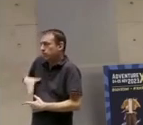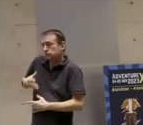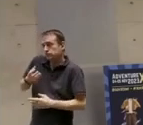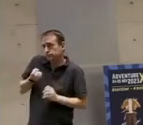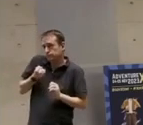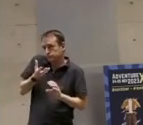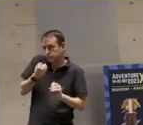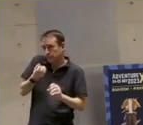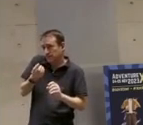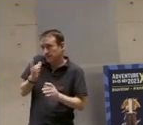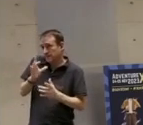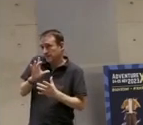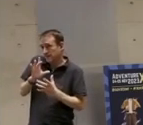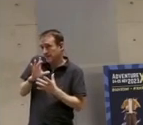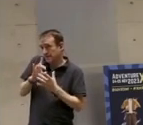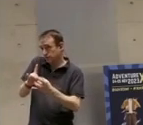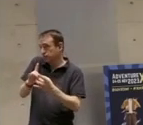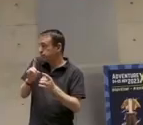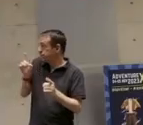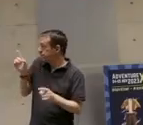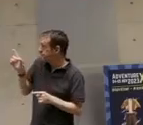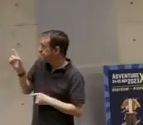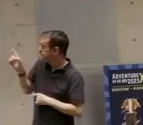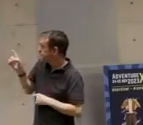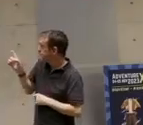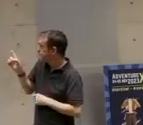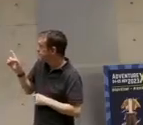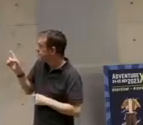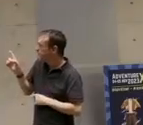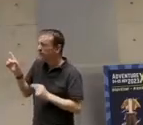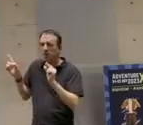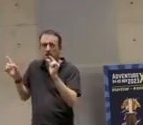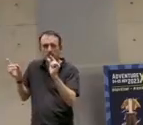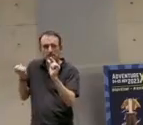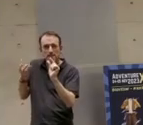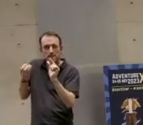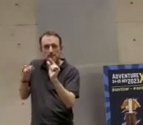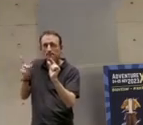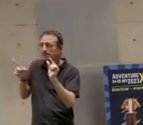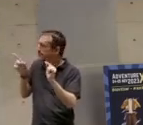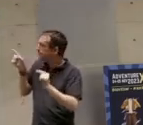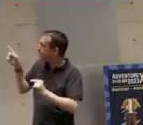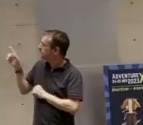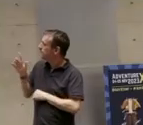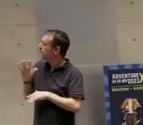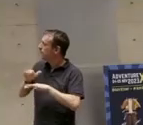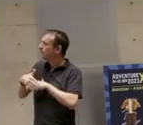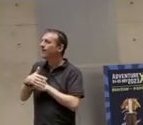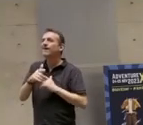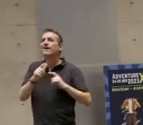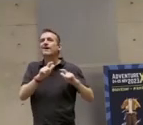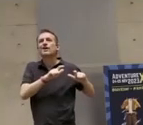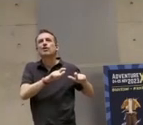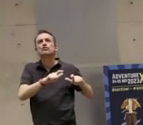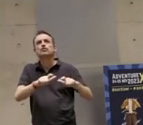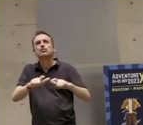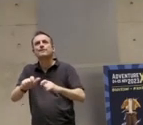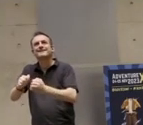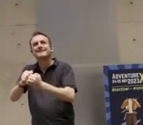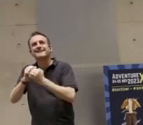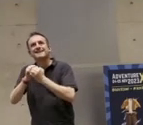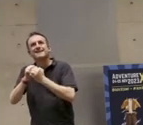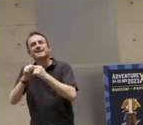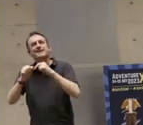this over, here we go. I want to talk a little bit about the continuity and the continuity logic in the